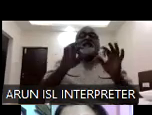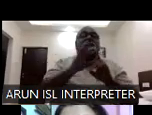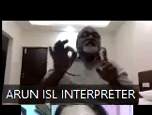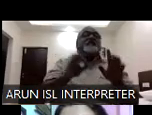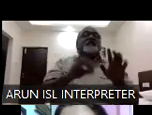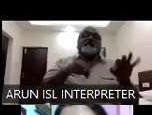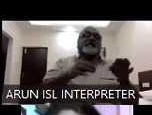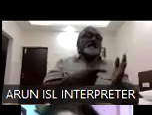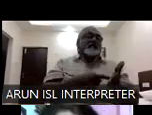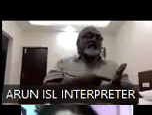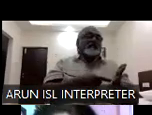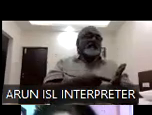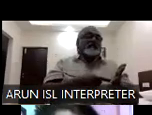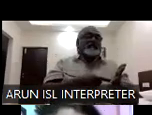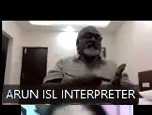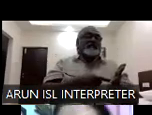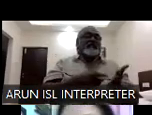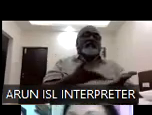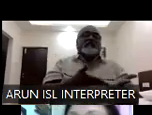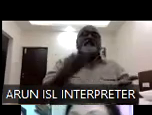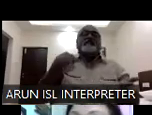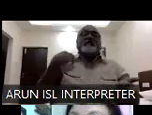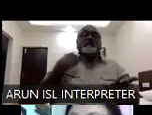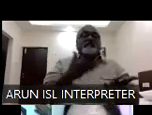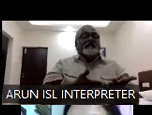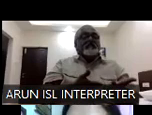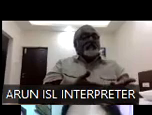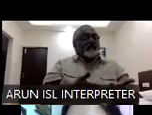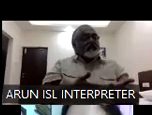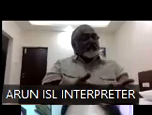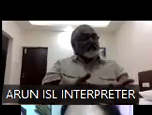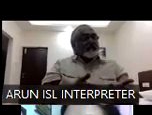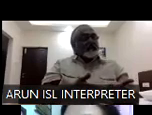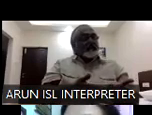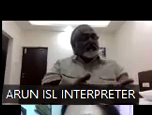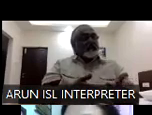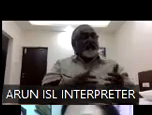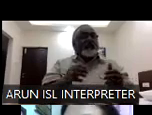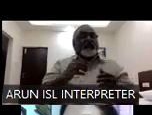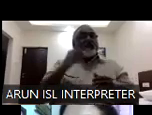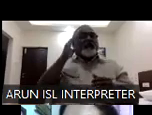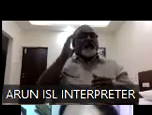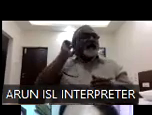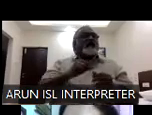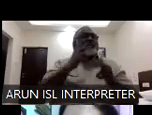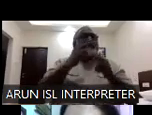important. It's important. Have you heard of the term activity mapping?